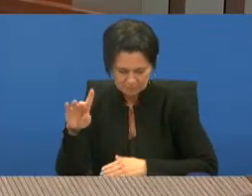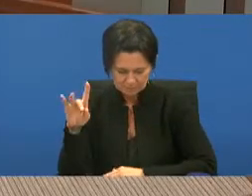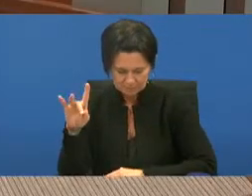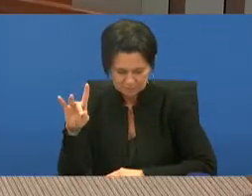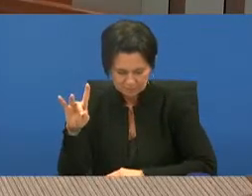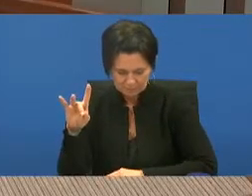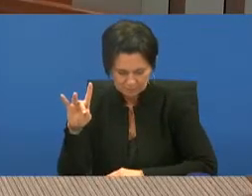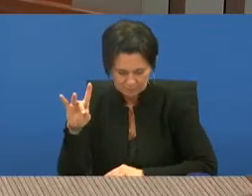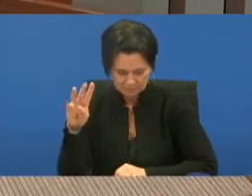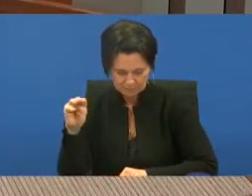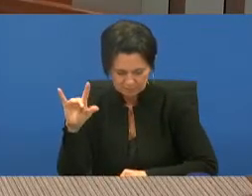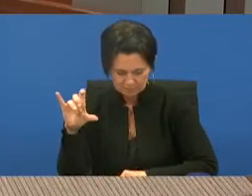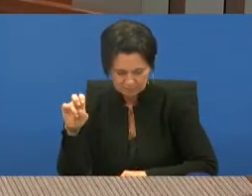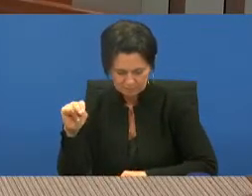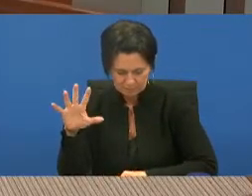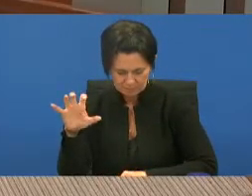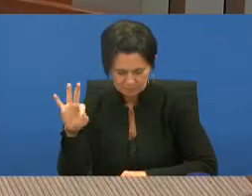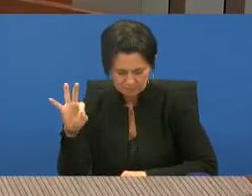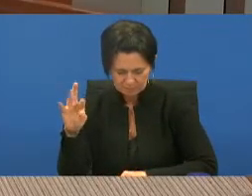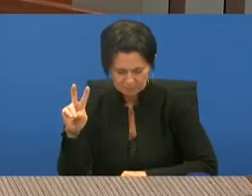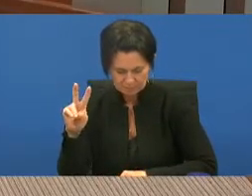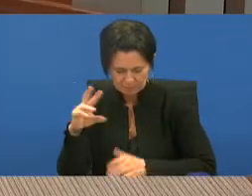wishing to speak on this item?